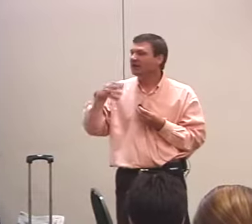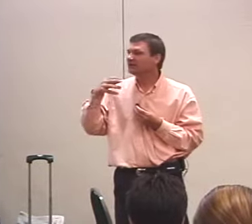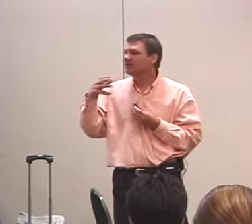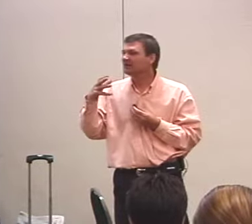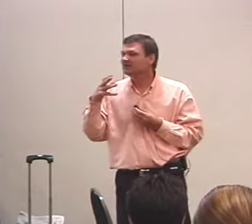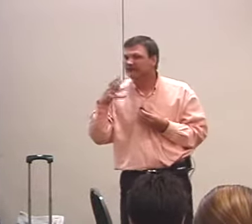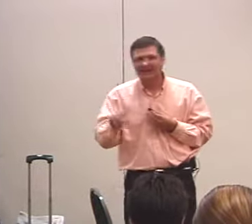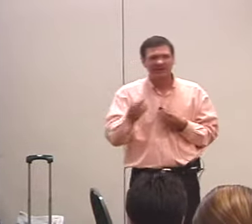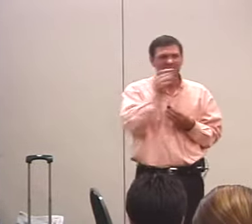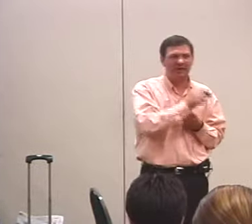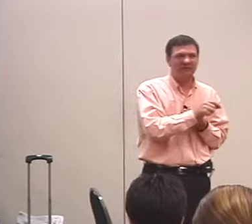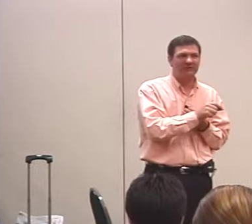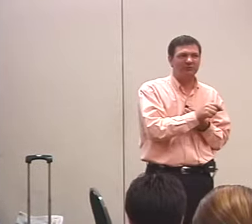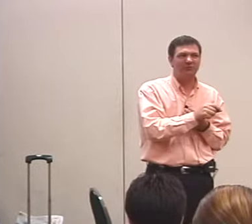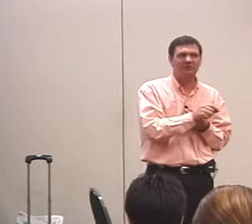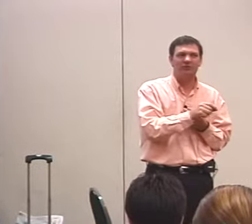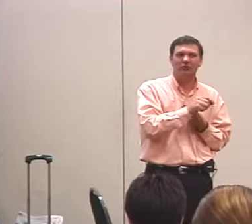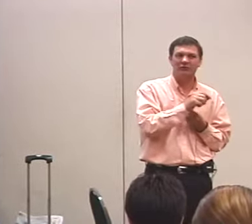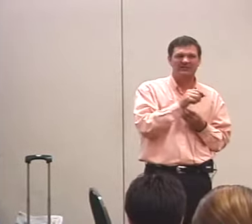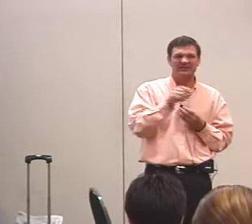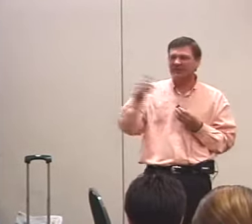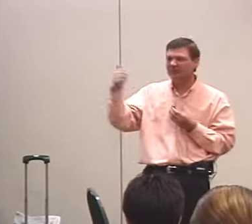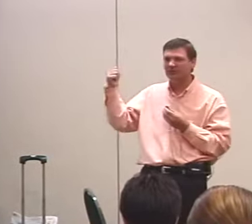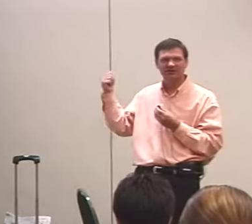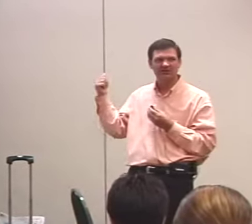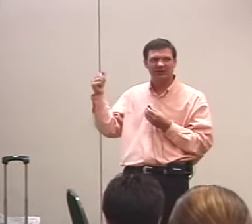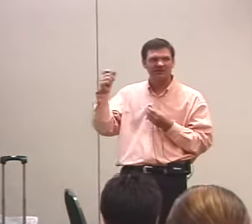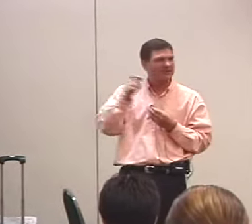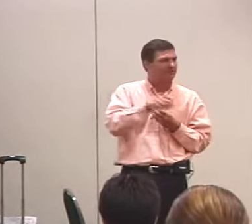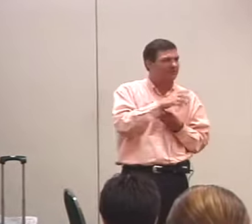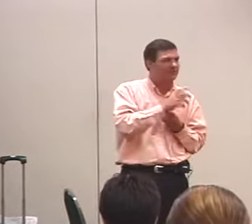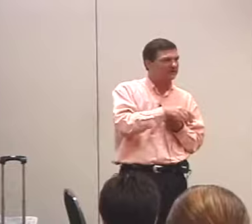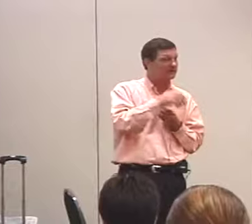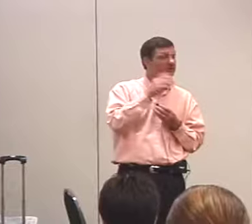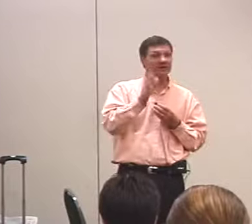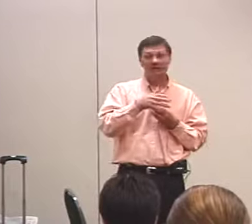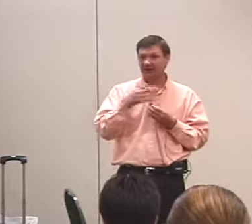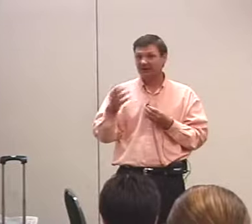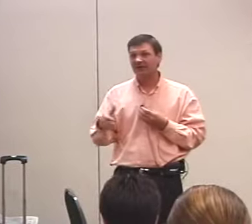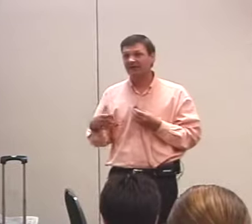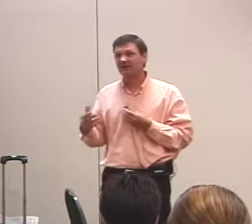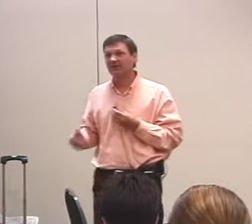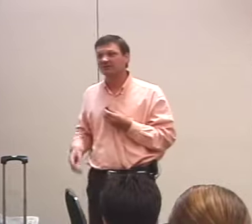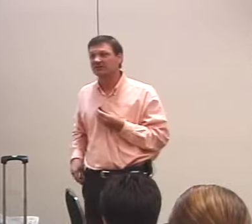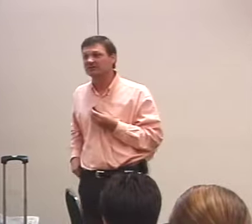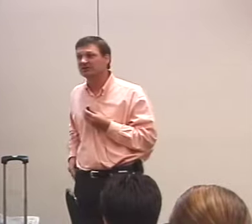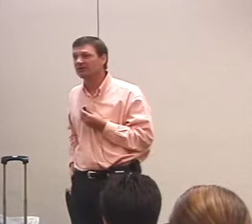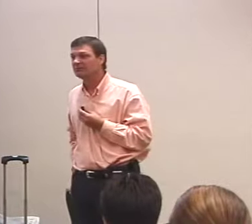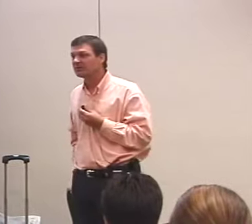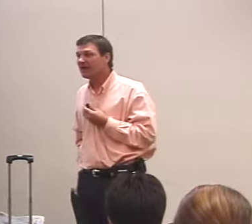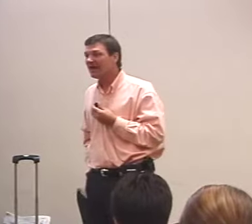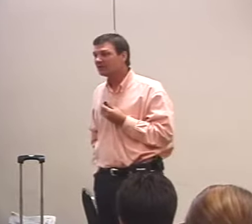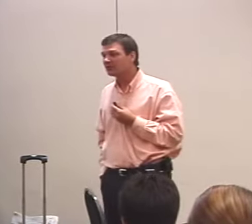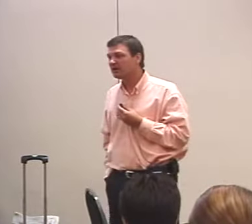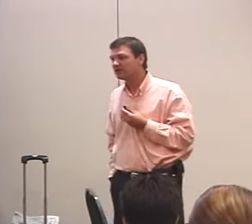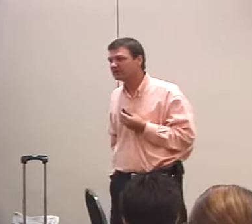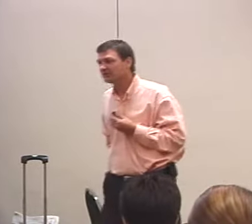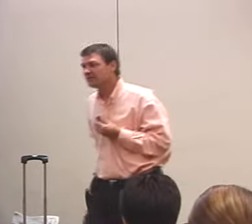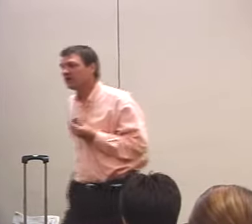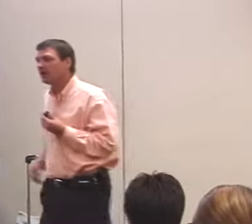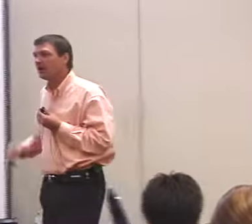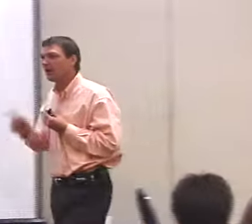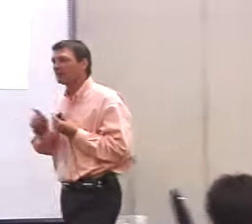I need to know exactly what happens afterwards. So was it the same thing we just saw, or does it ever happen different? You're going to have to ask all those things. So after